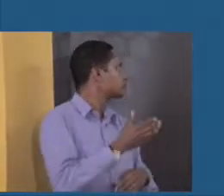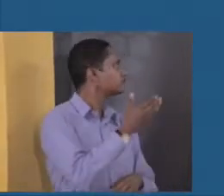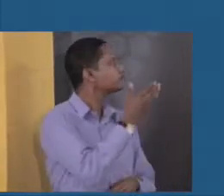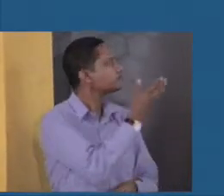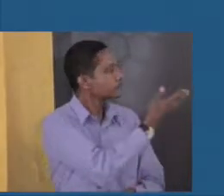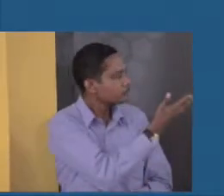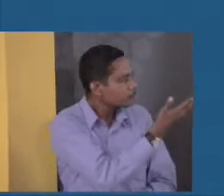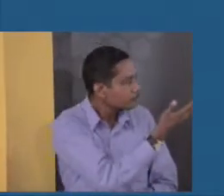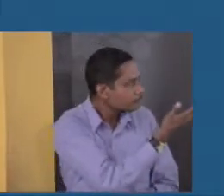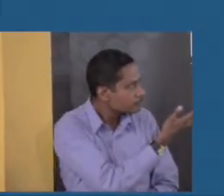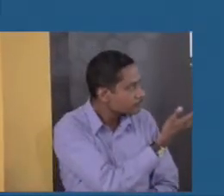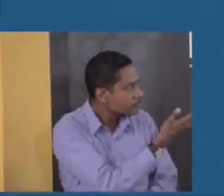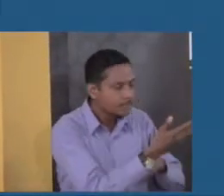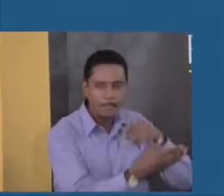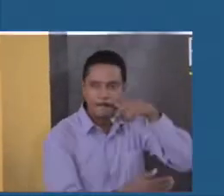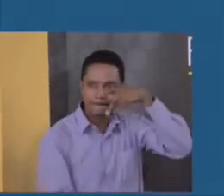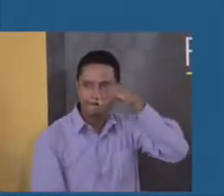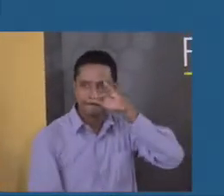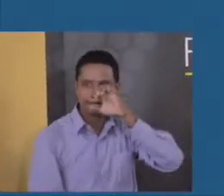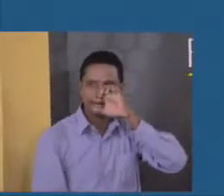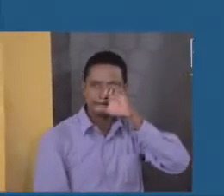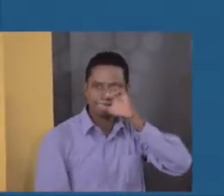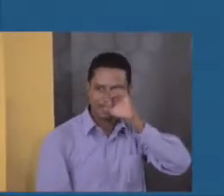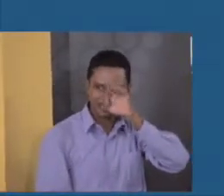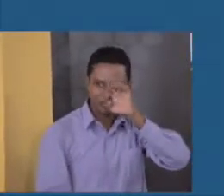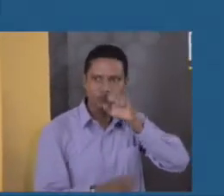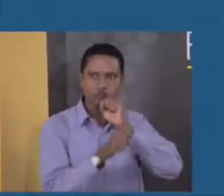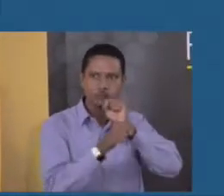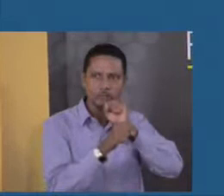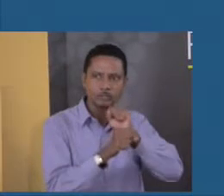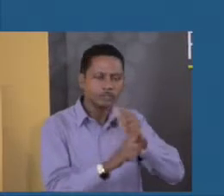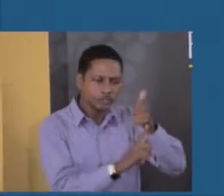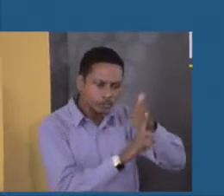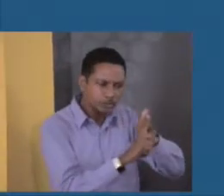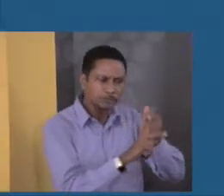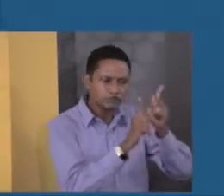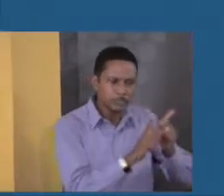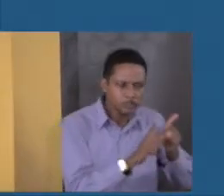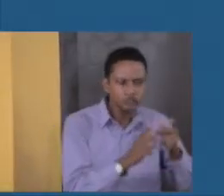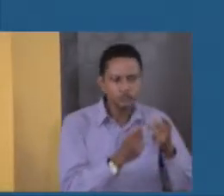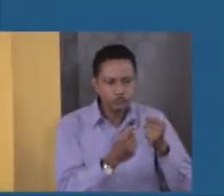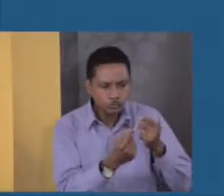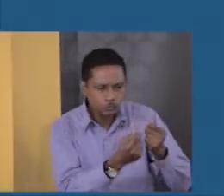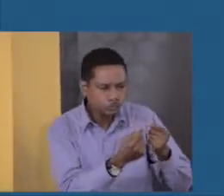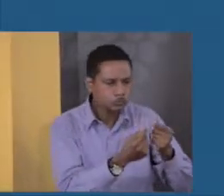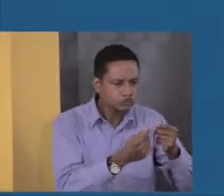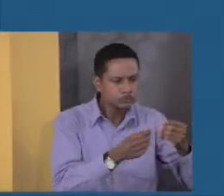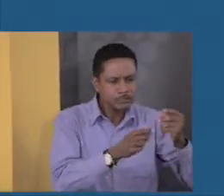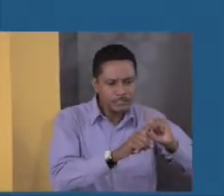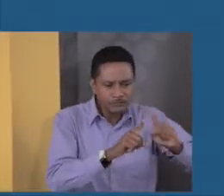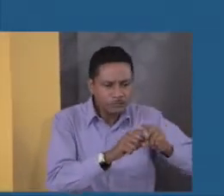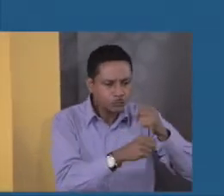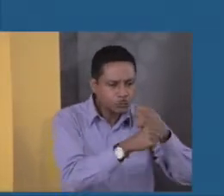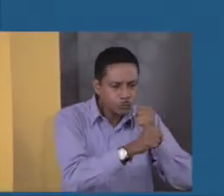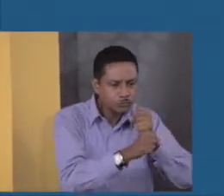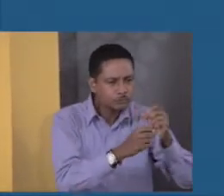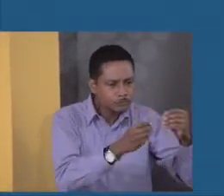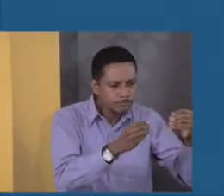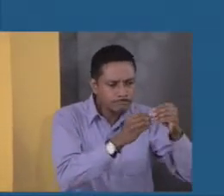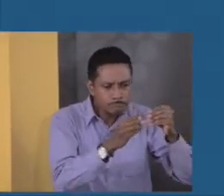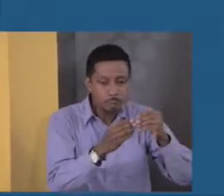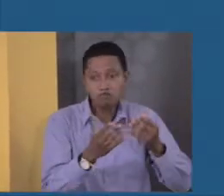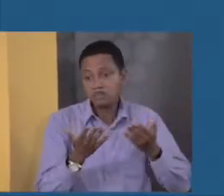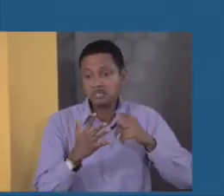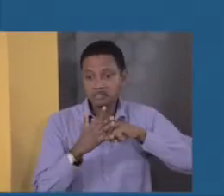be familiar with, where each operator does different parts to the assembly process. So it may